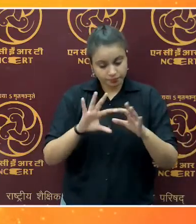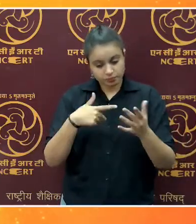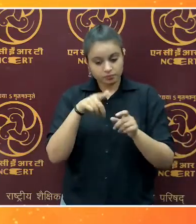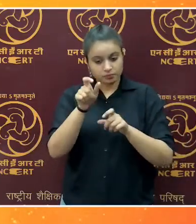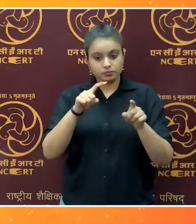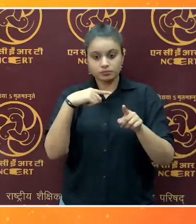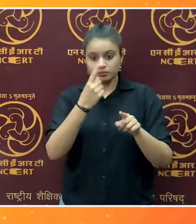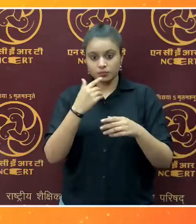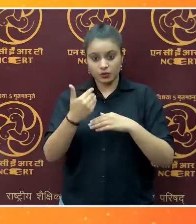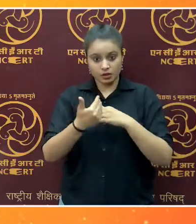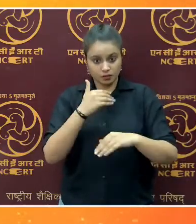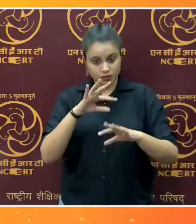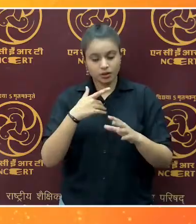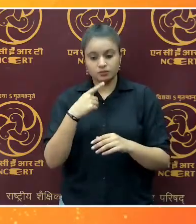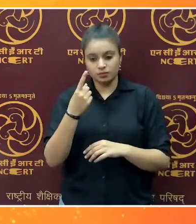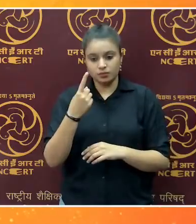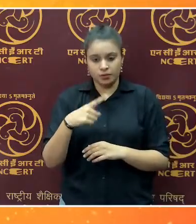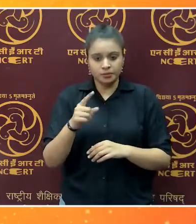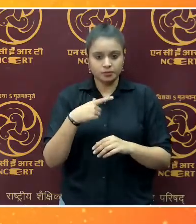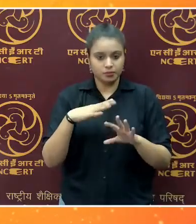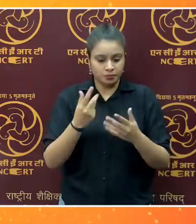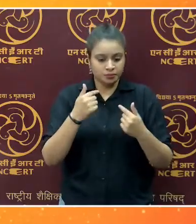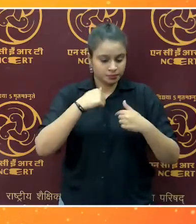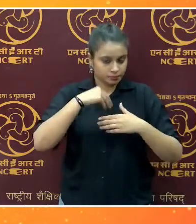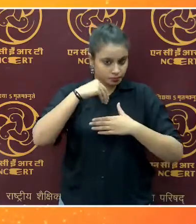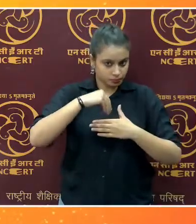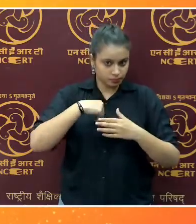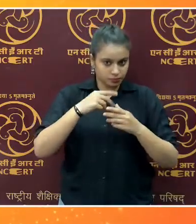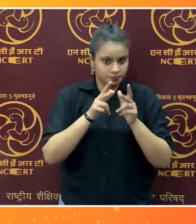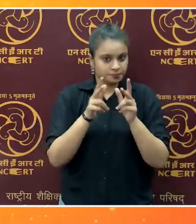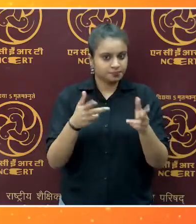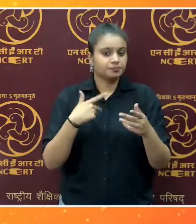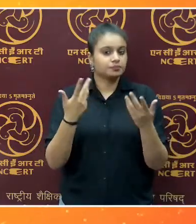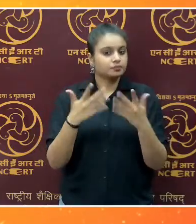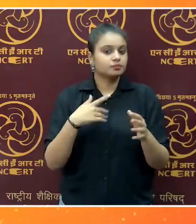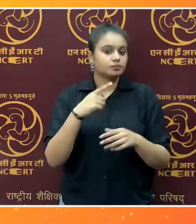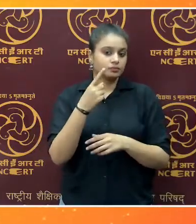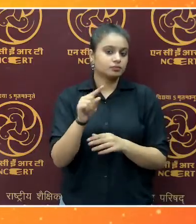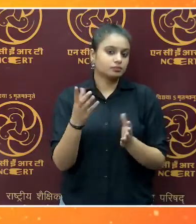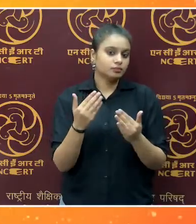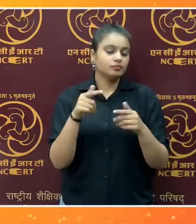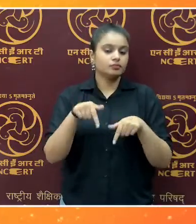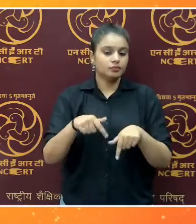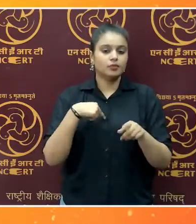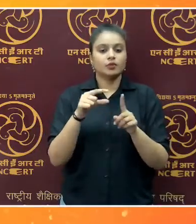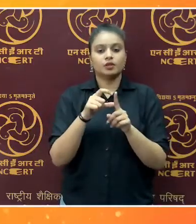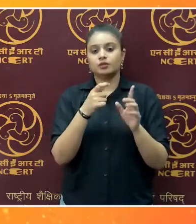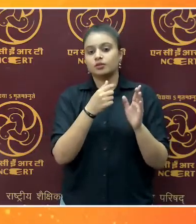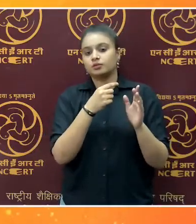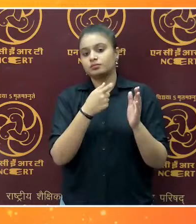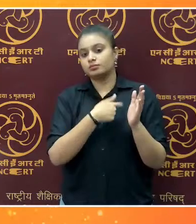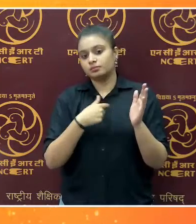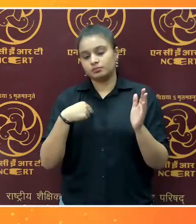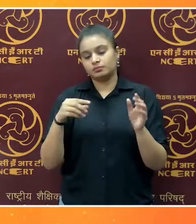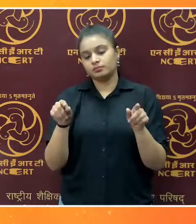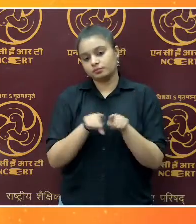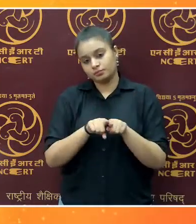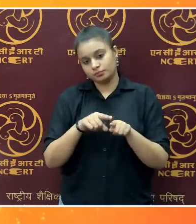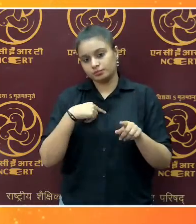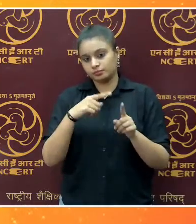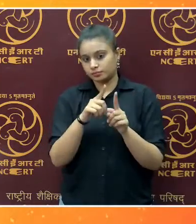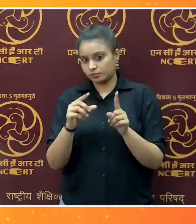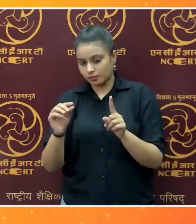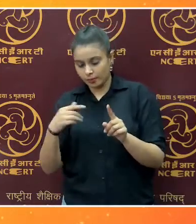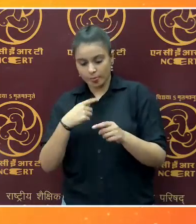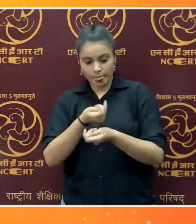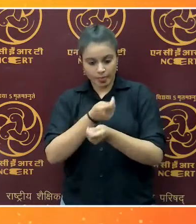always right, whatever their gut feeling is, and a doctor should investigate. So that is what Dr. Dolittle did, dive deep into what the